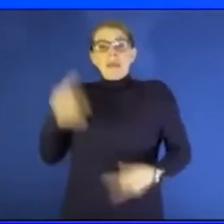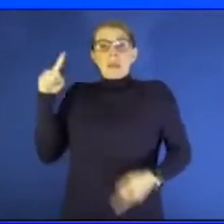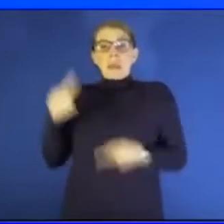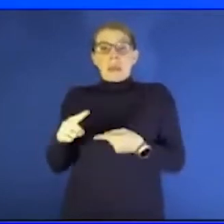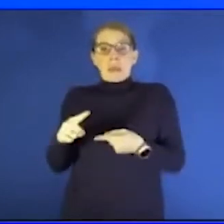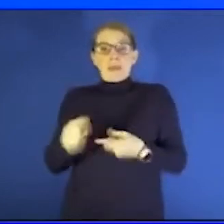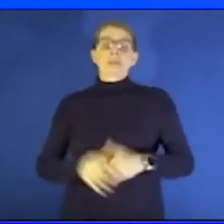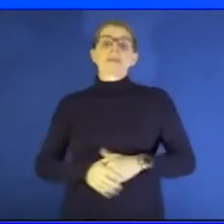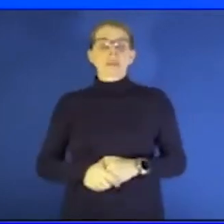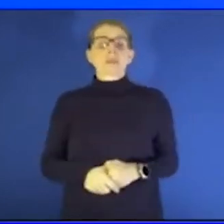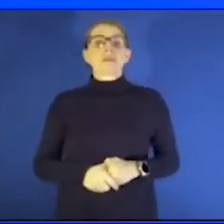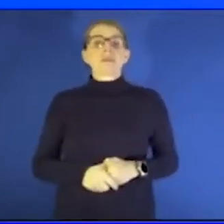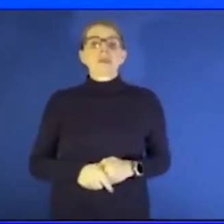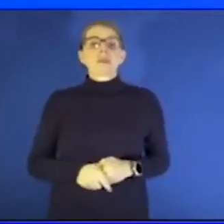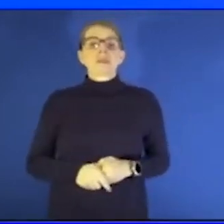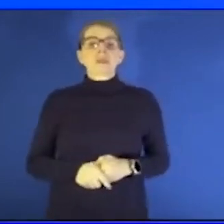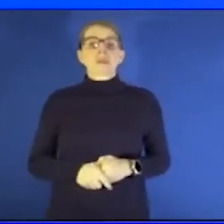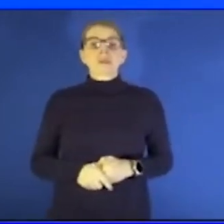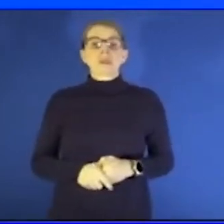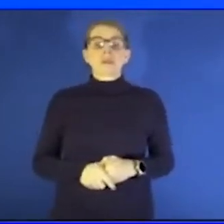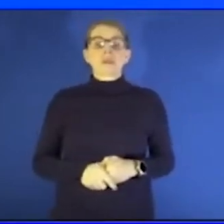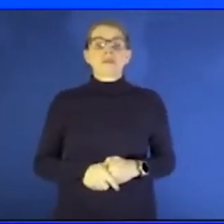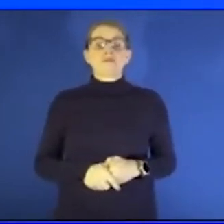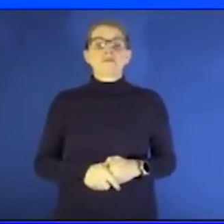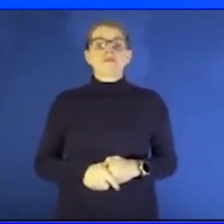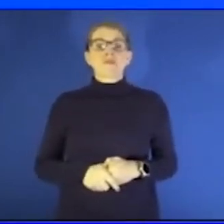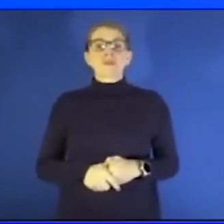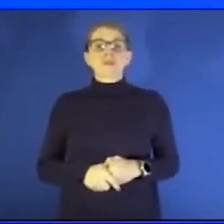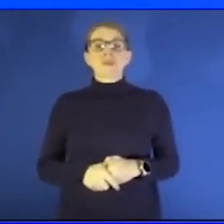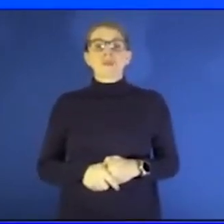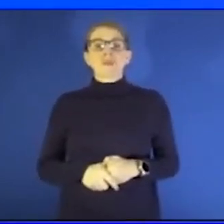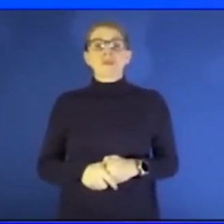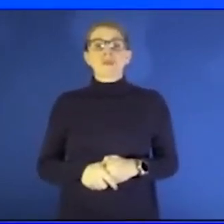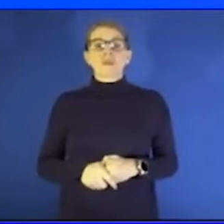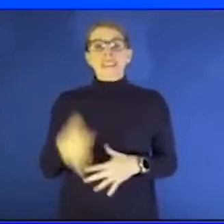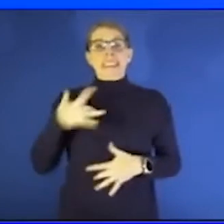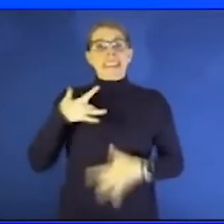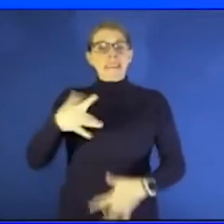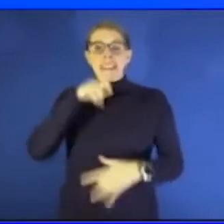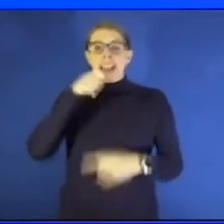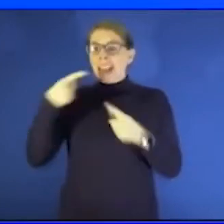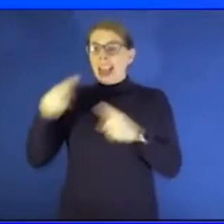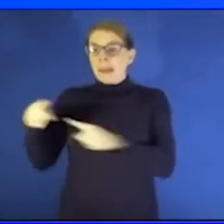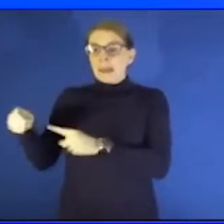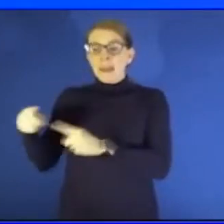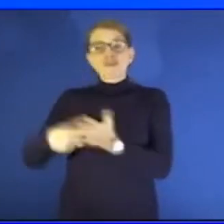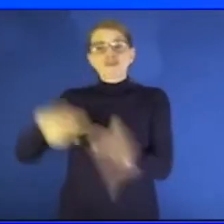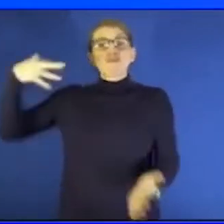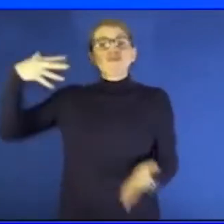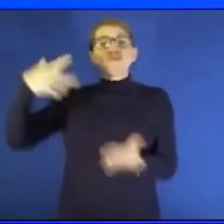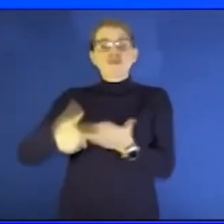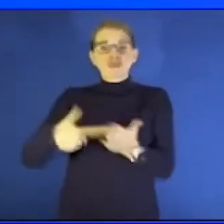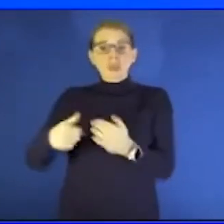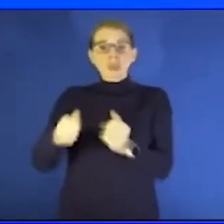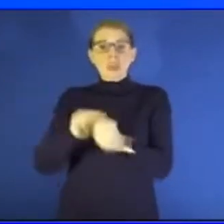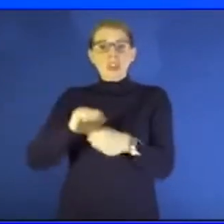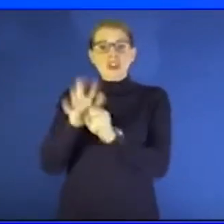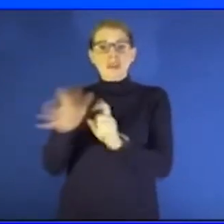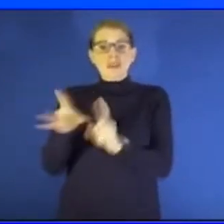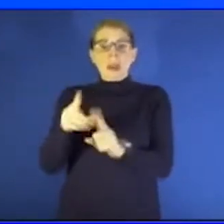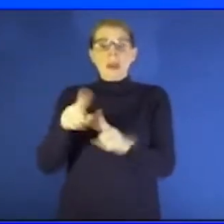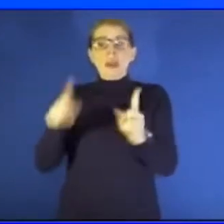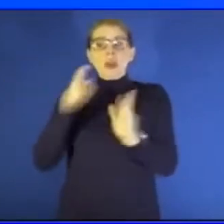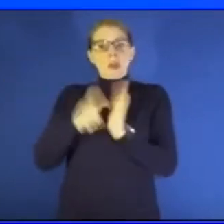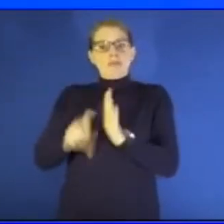although it's not, it's a relatively uncommon complication of having COVID infection. We've seen this uptick this past